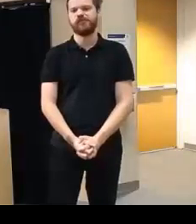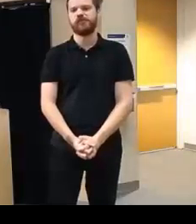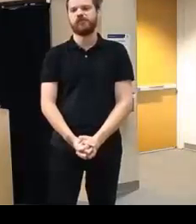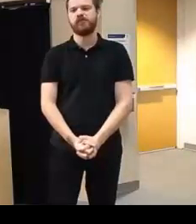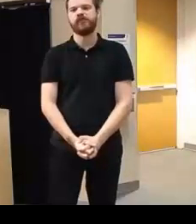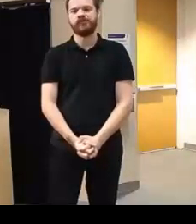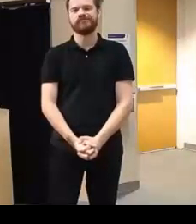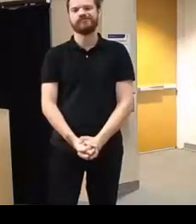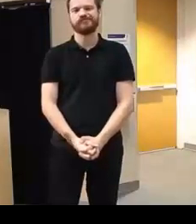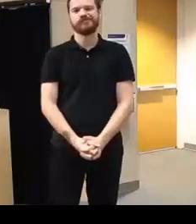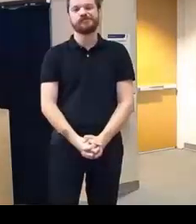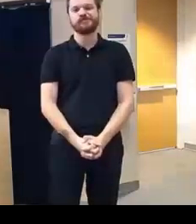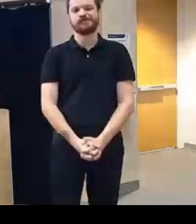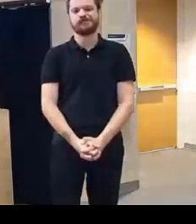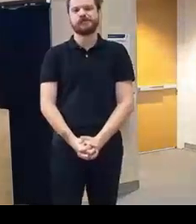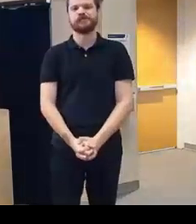Oh, yeah.